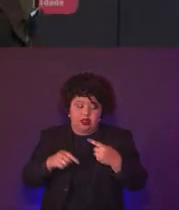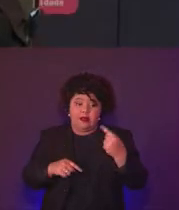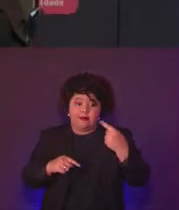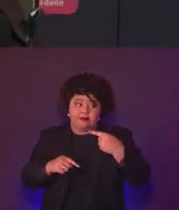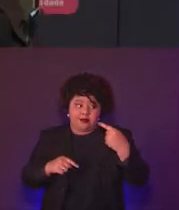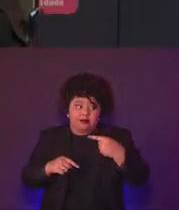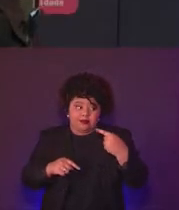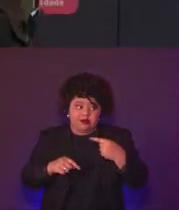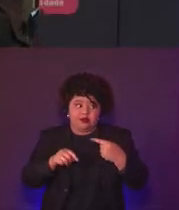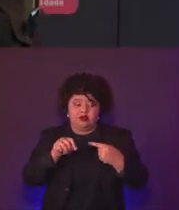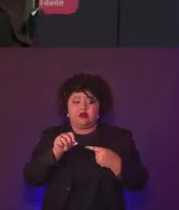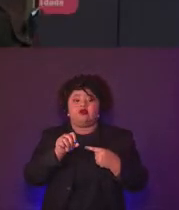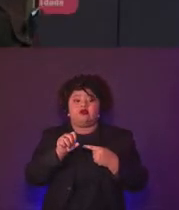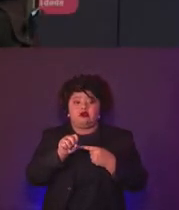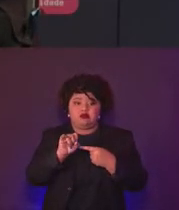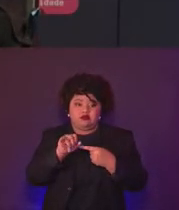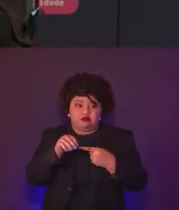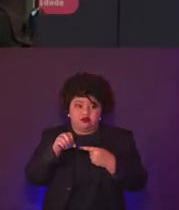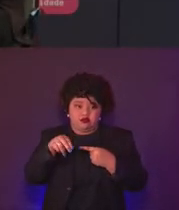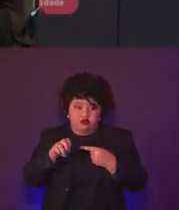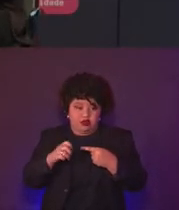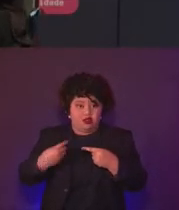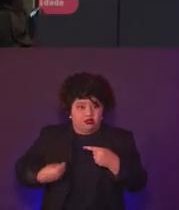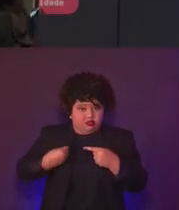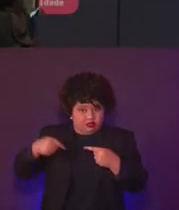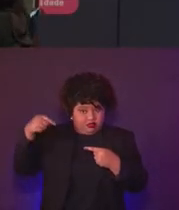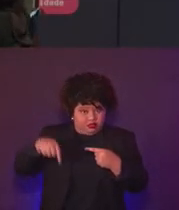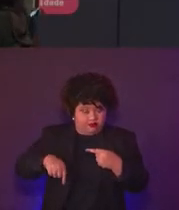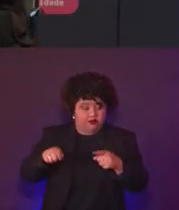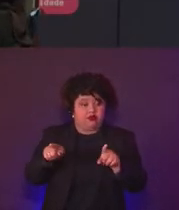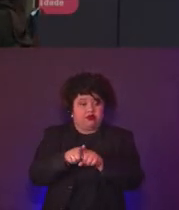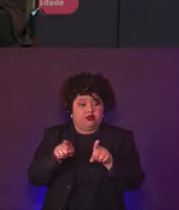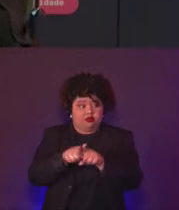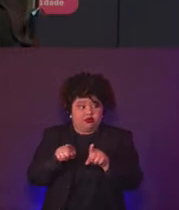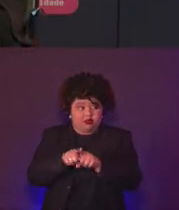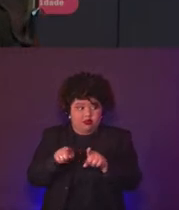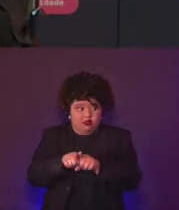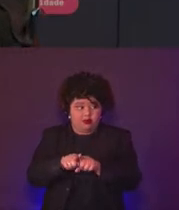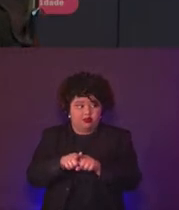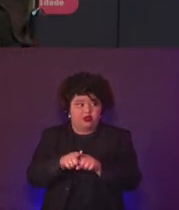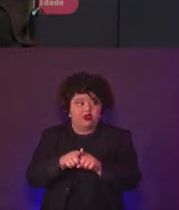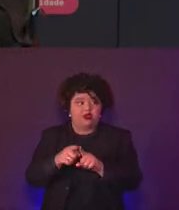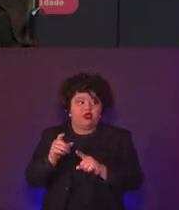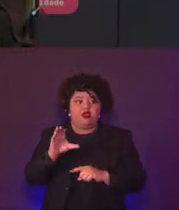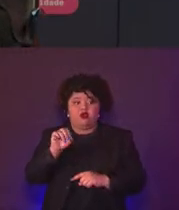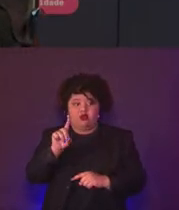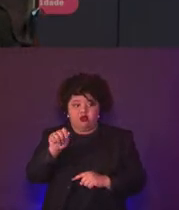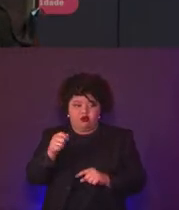from someone who was here, also in the last presidential edition of Coda before